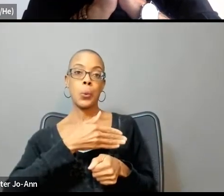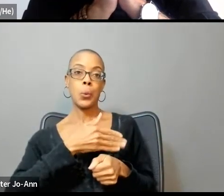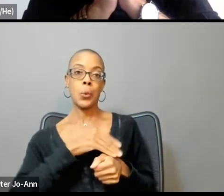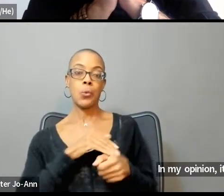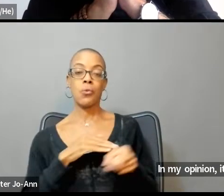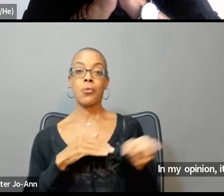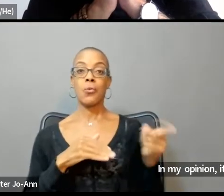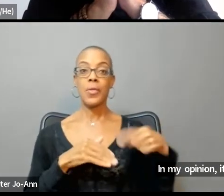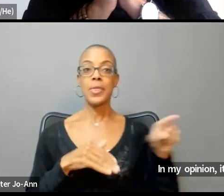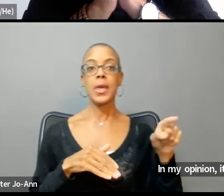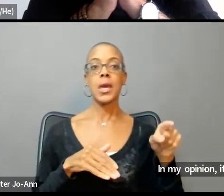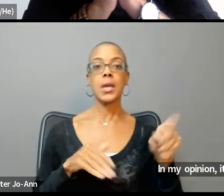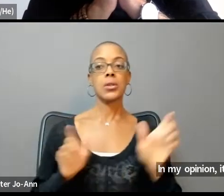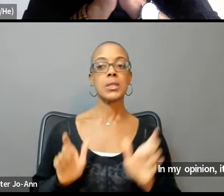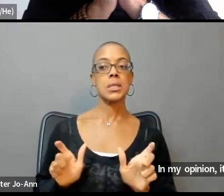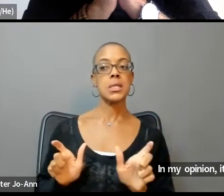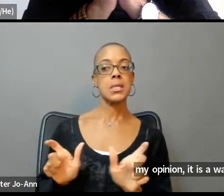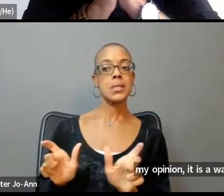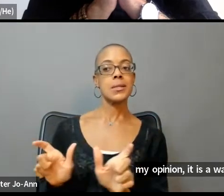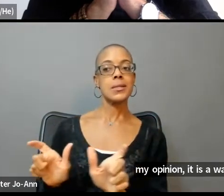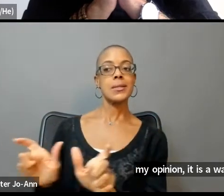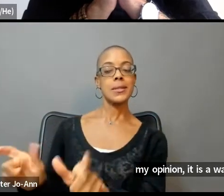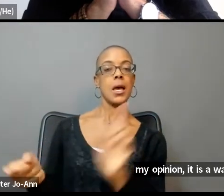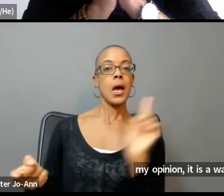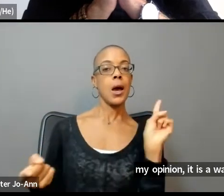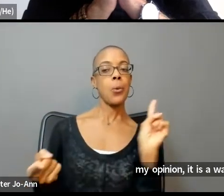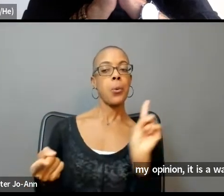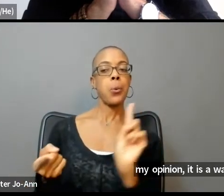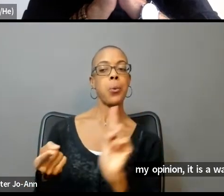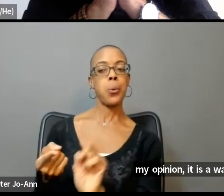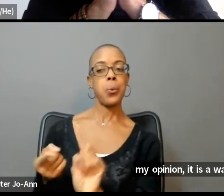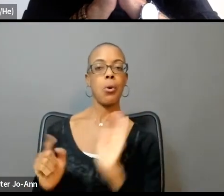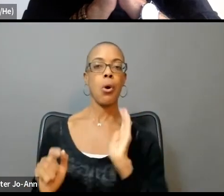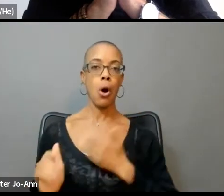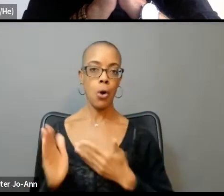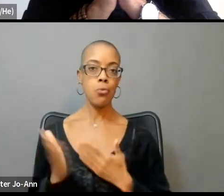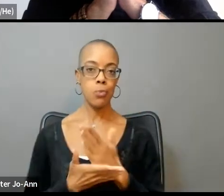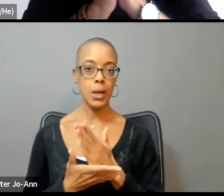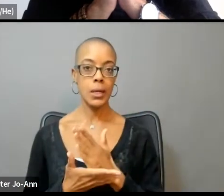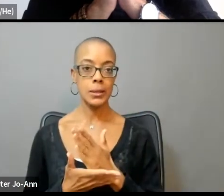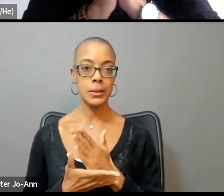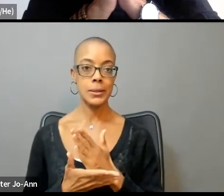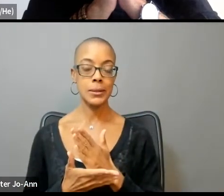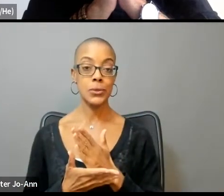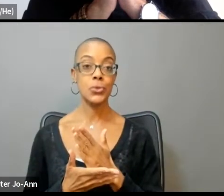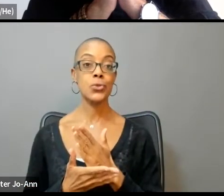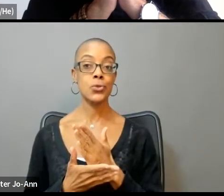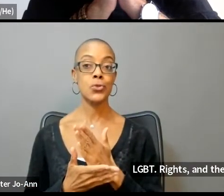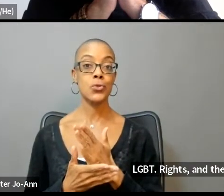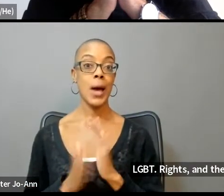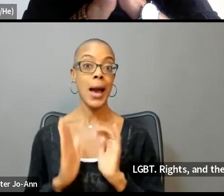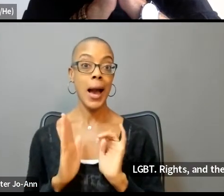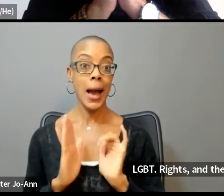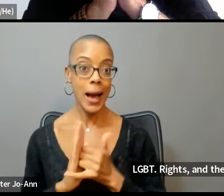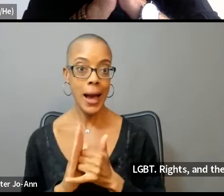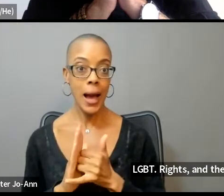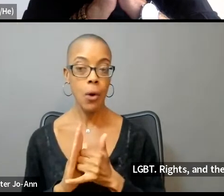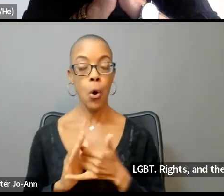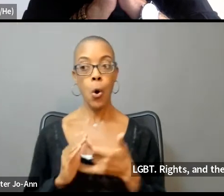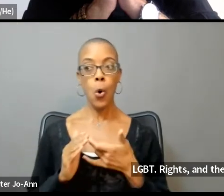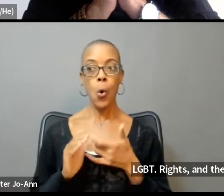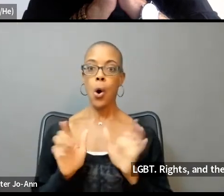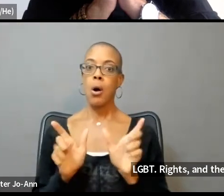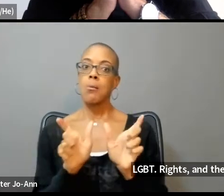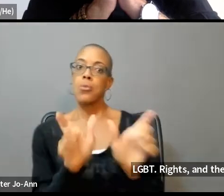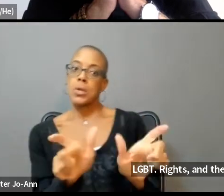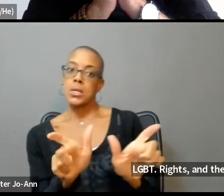back LGBT rights. And they'll do it through the gauze of we're protecting the children from the drag queens.